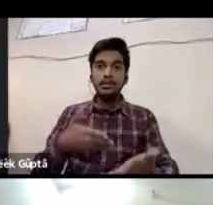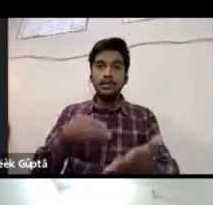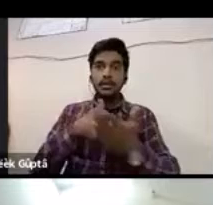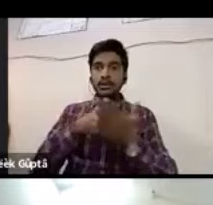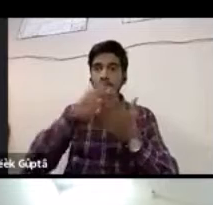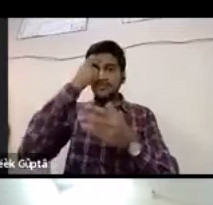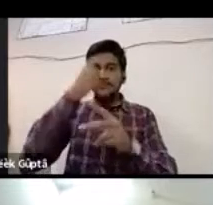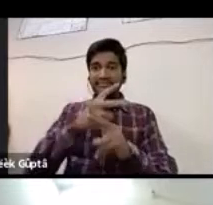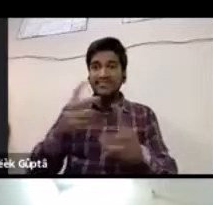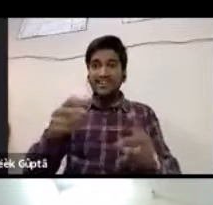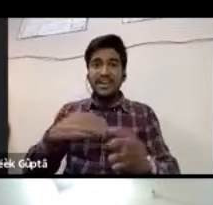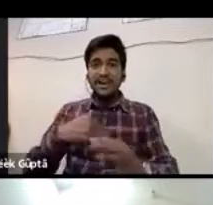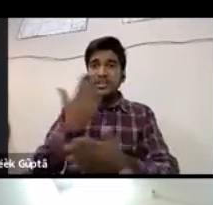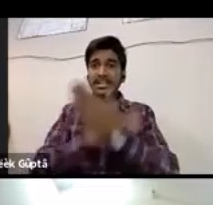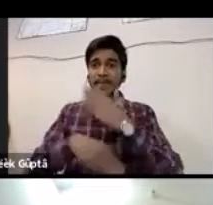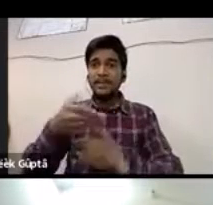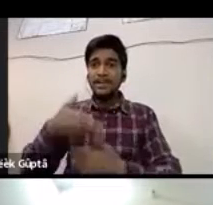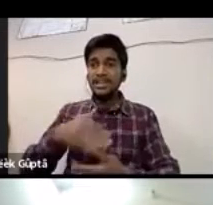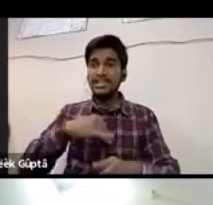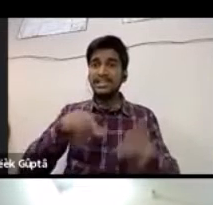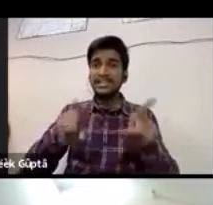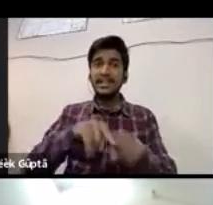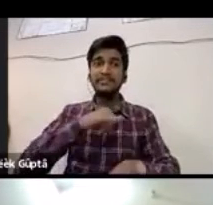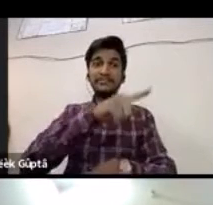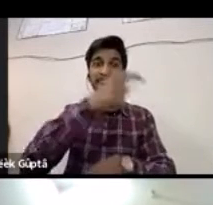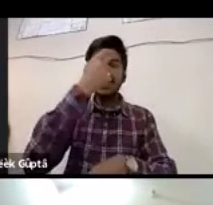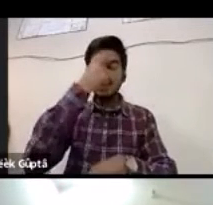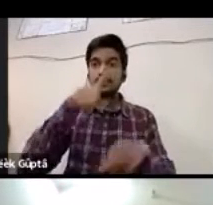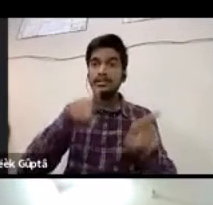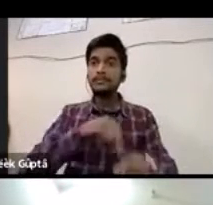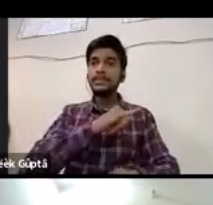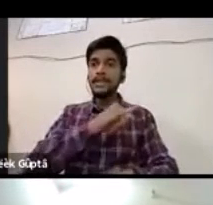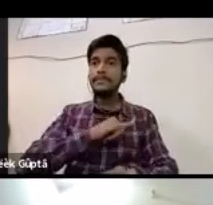of our disability is the same at any point of time.